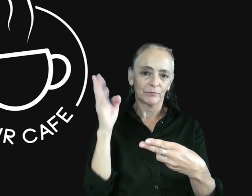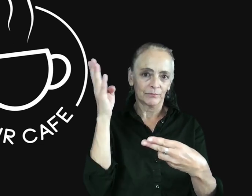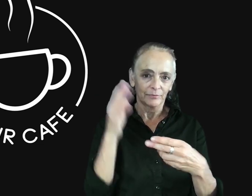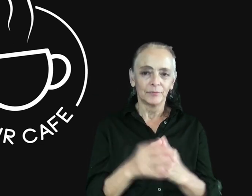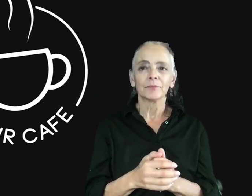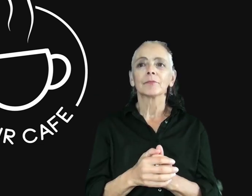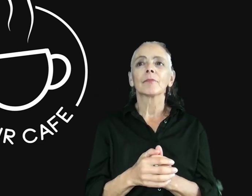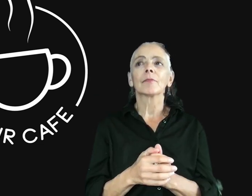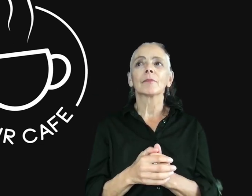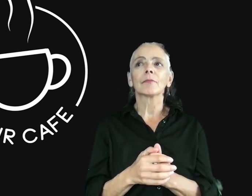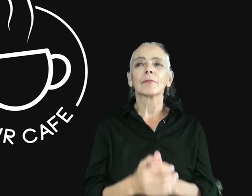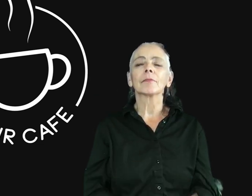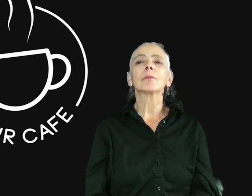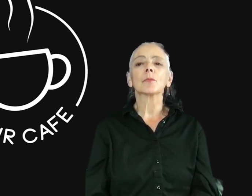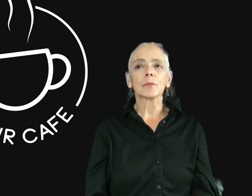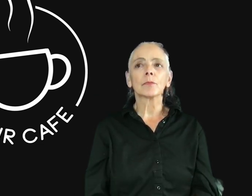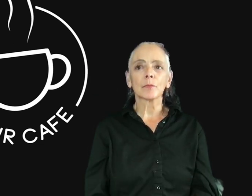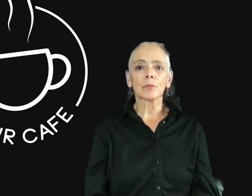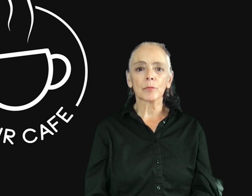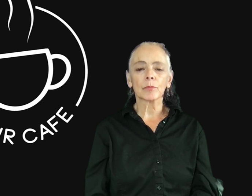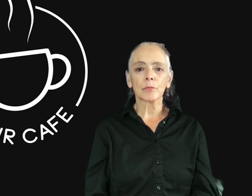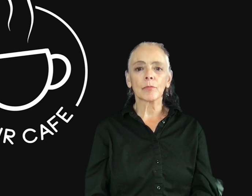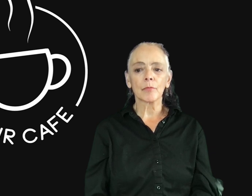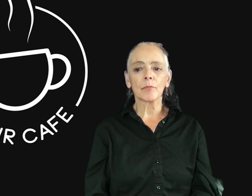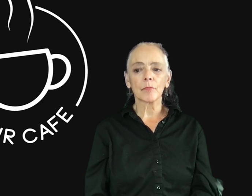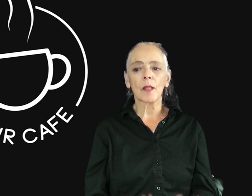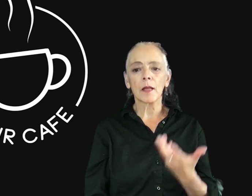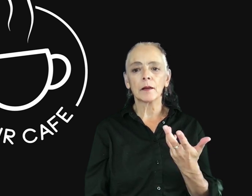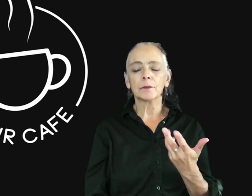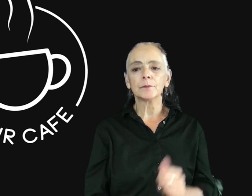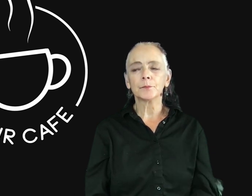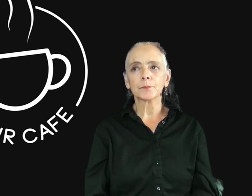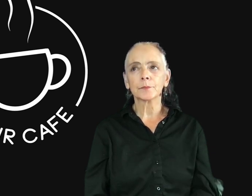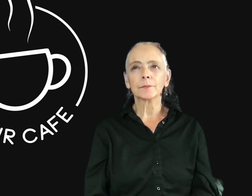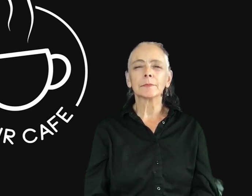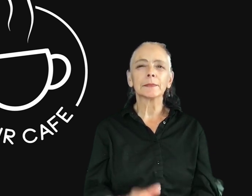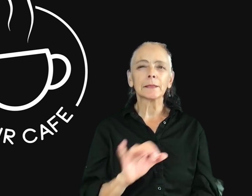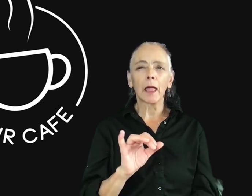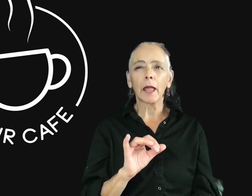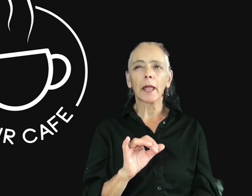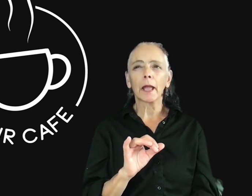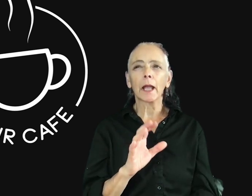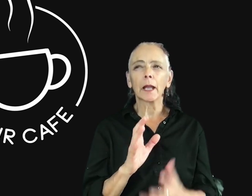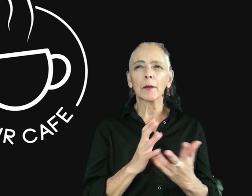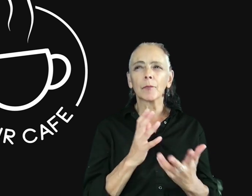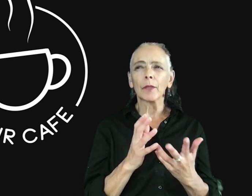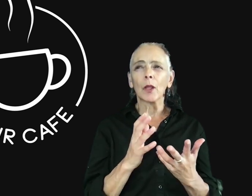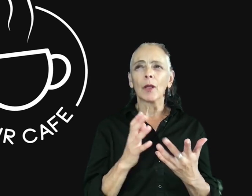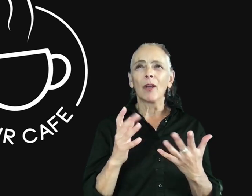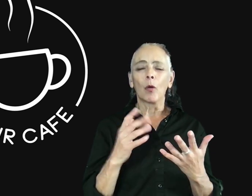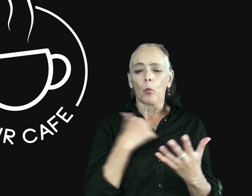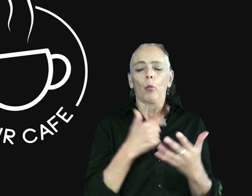i think it is kind of this it's there is this kind of cascading like we're losing that